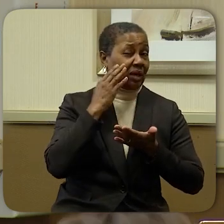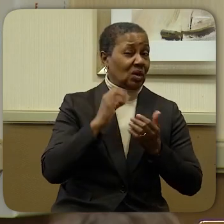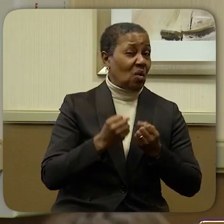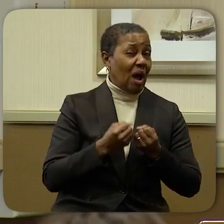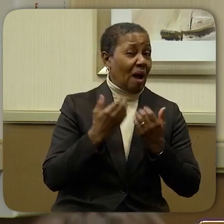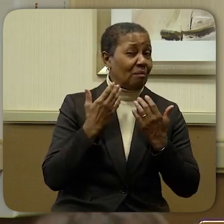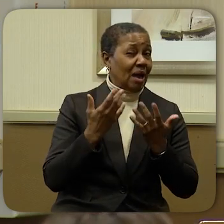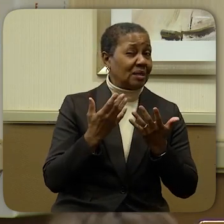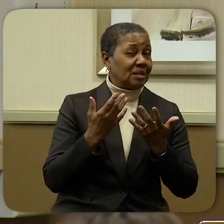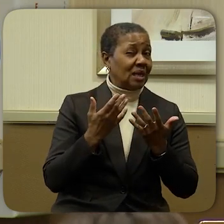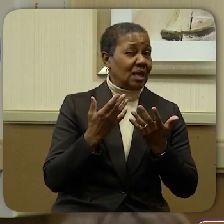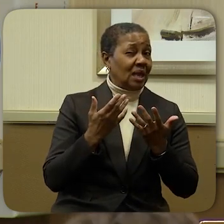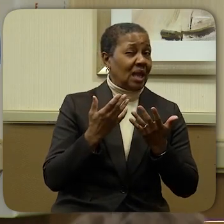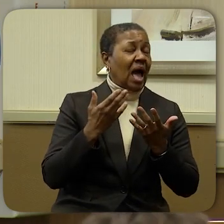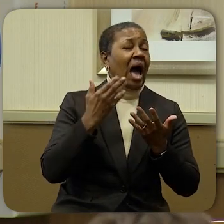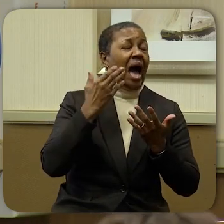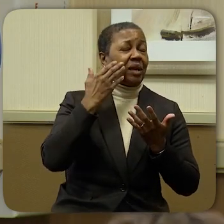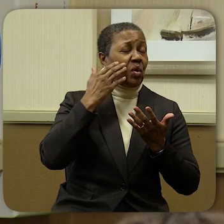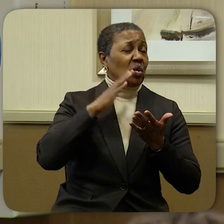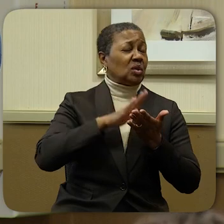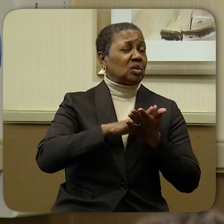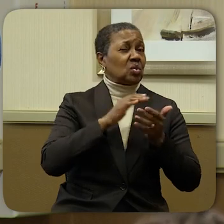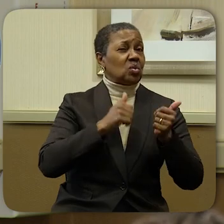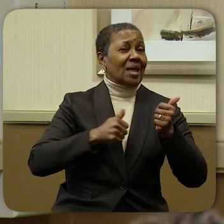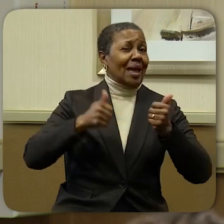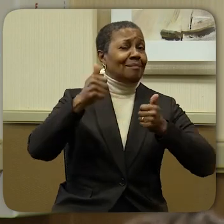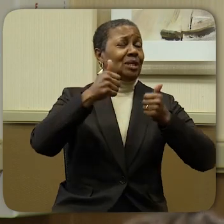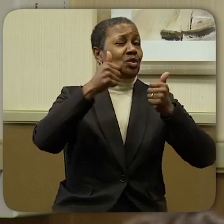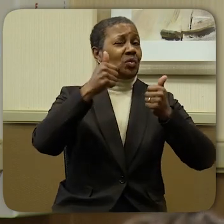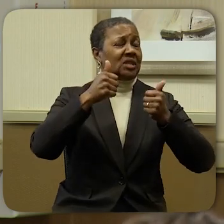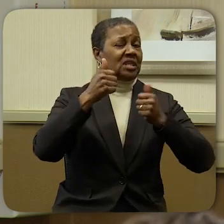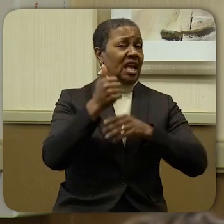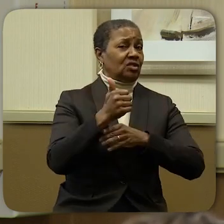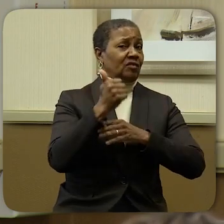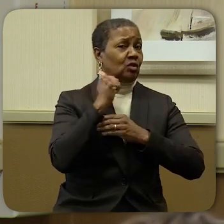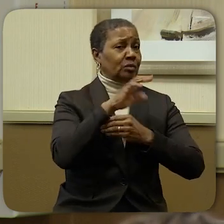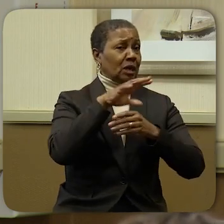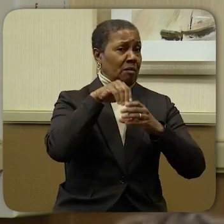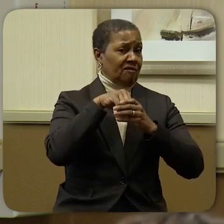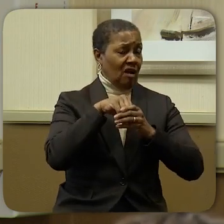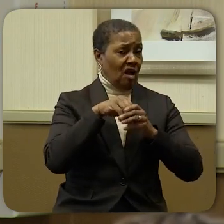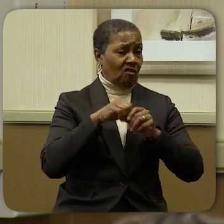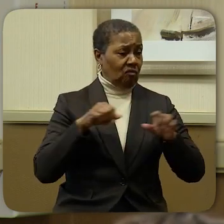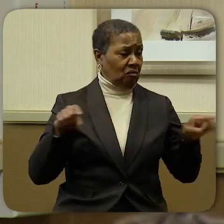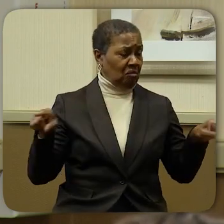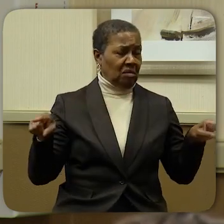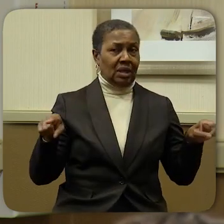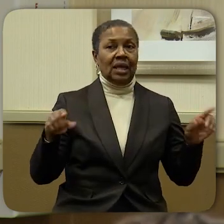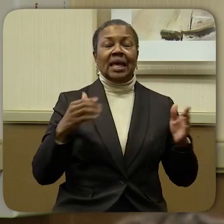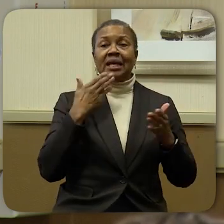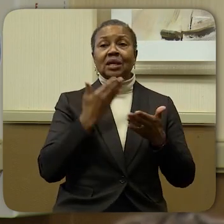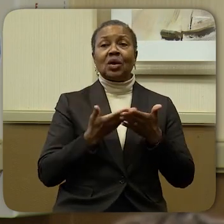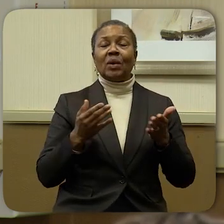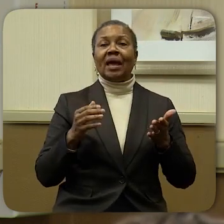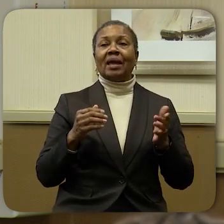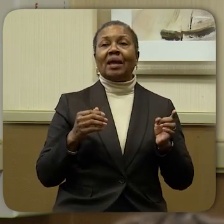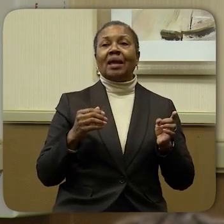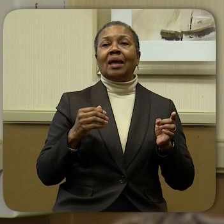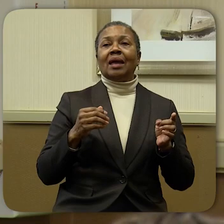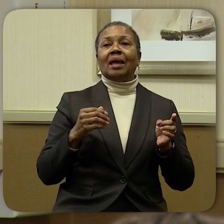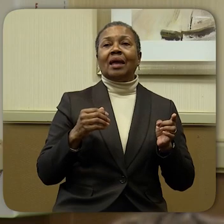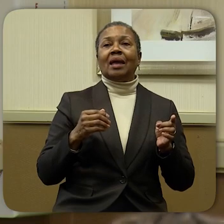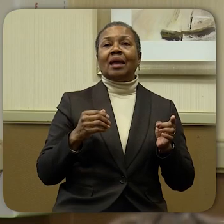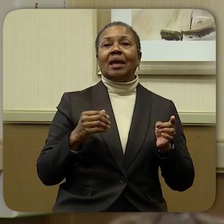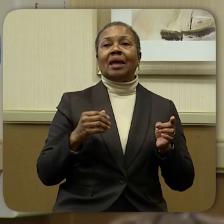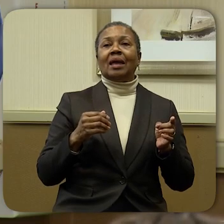much, like I know the administration has refused to do anything in terms of like, in a good way, like they're not gonna let the